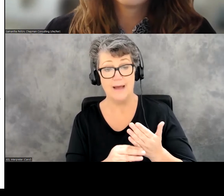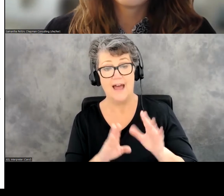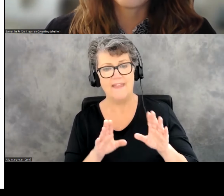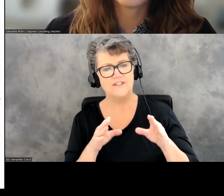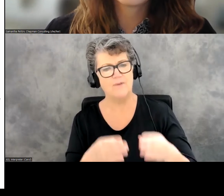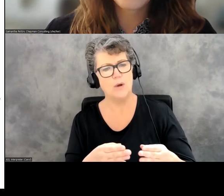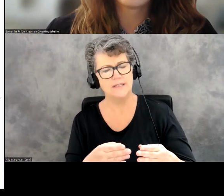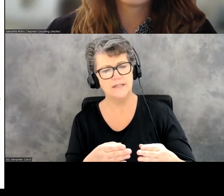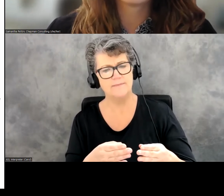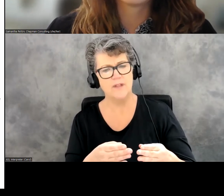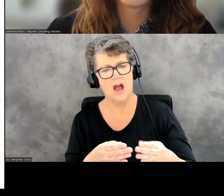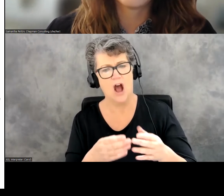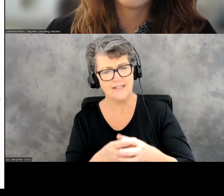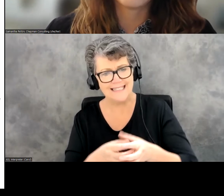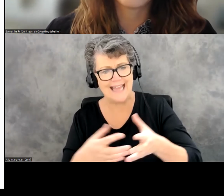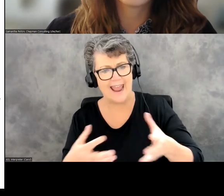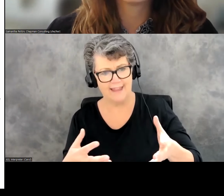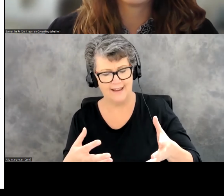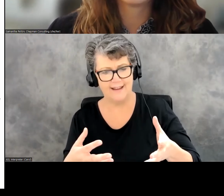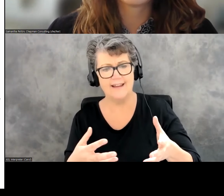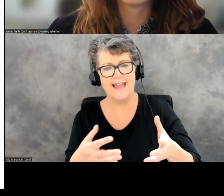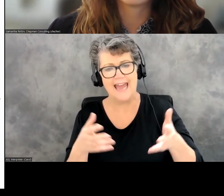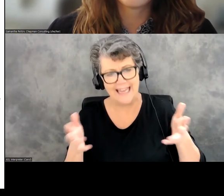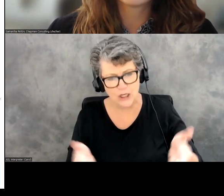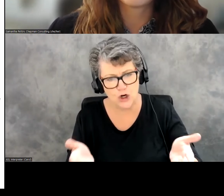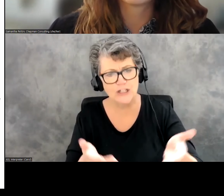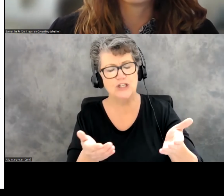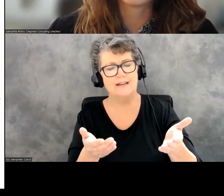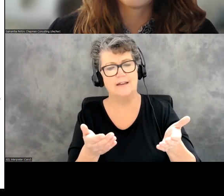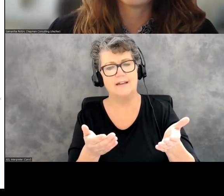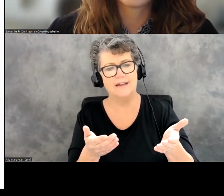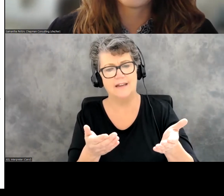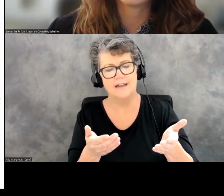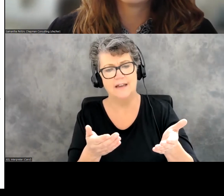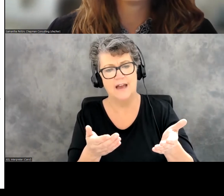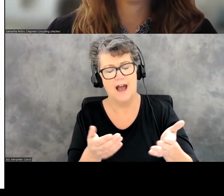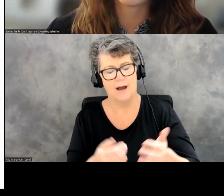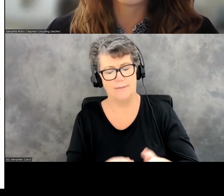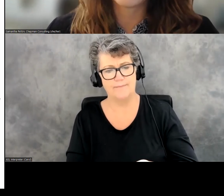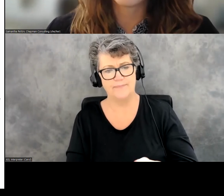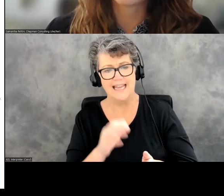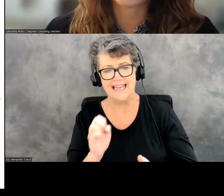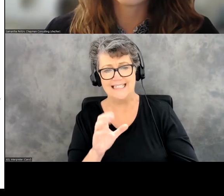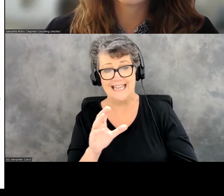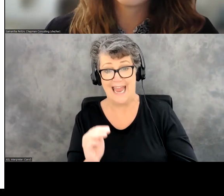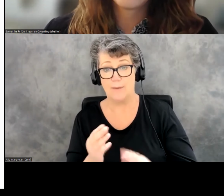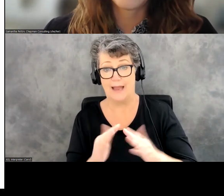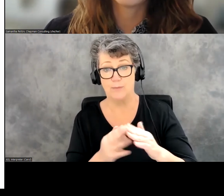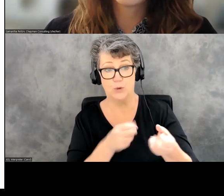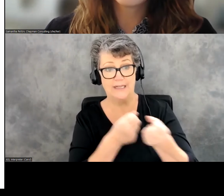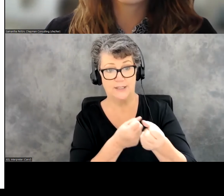on, scaling and encouraging the uptake of ECM and community